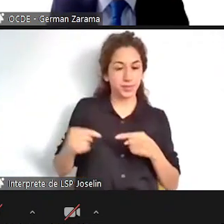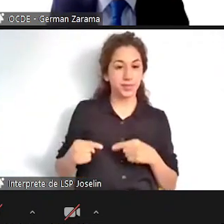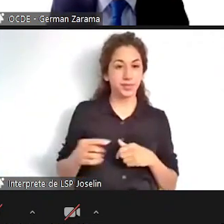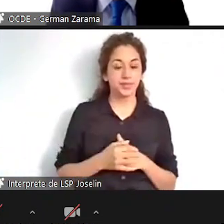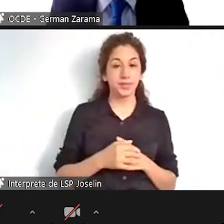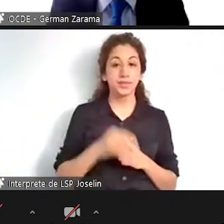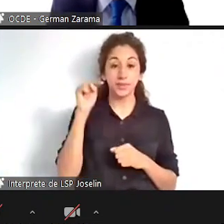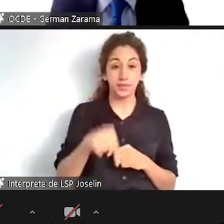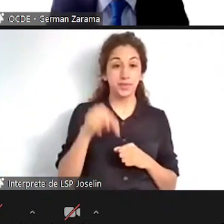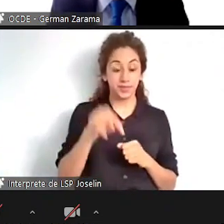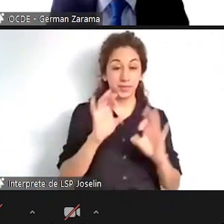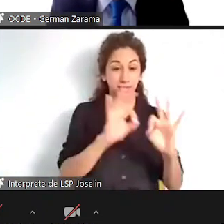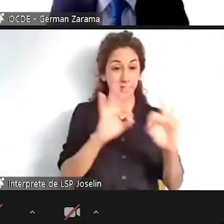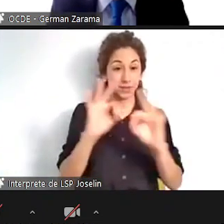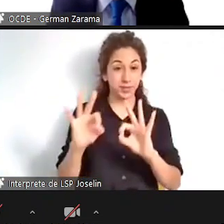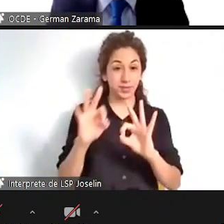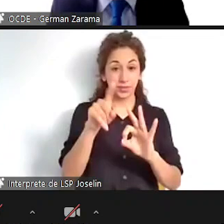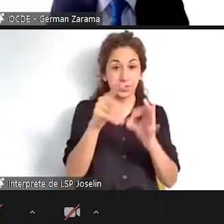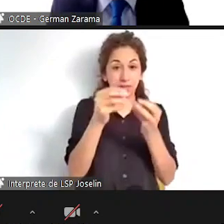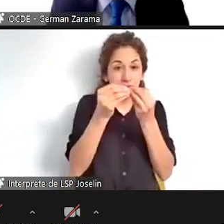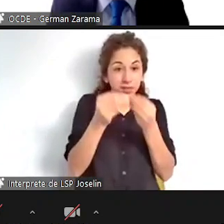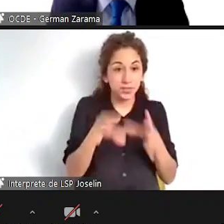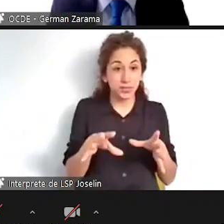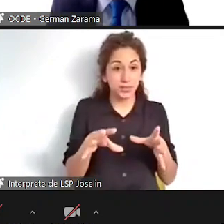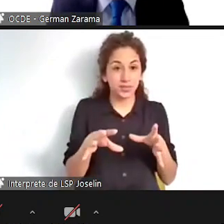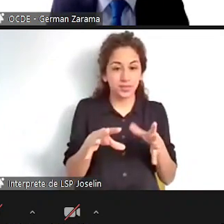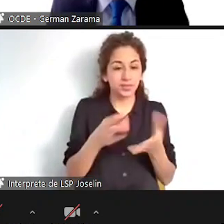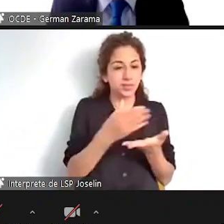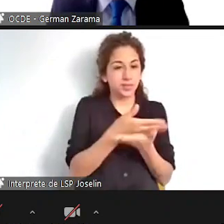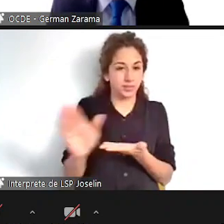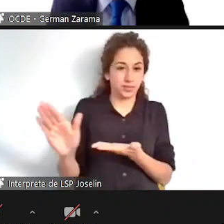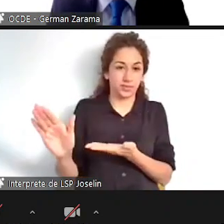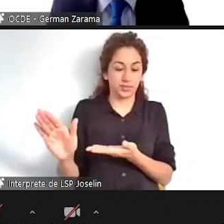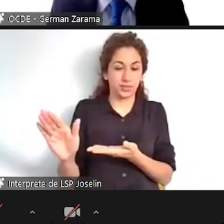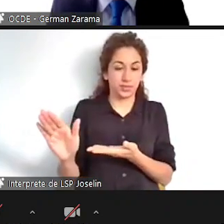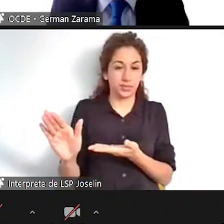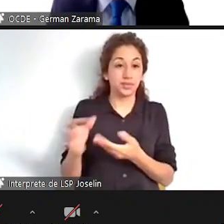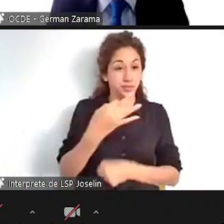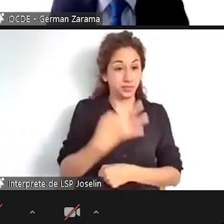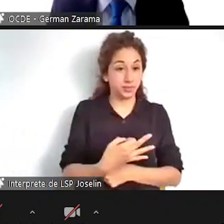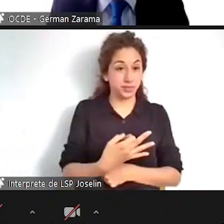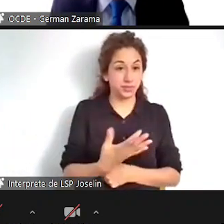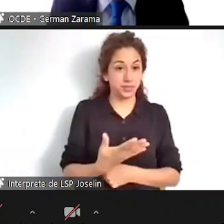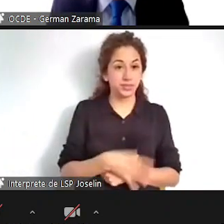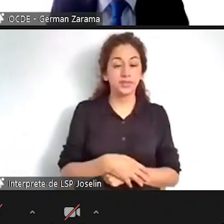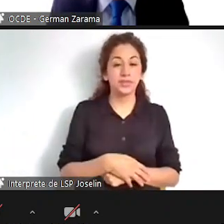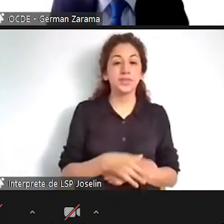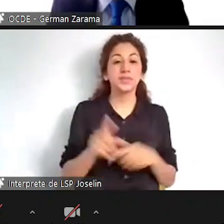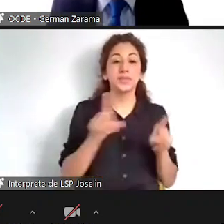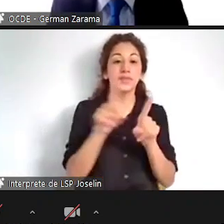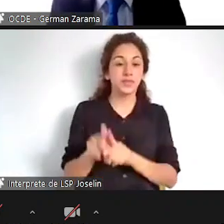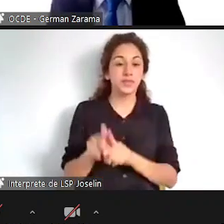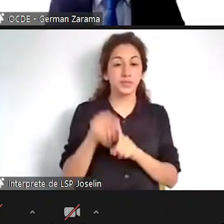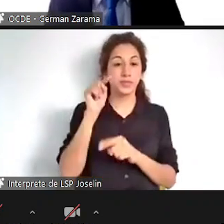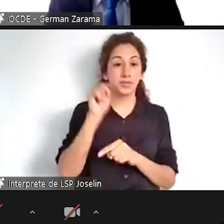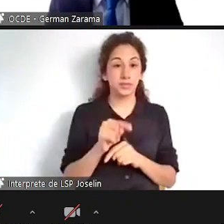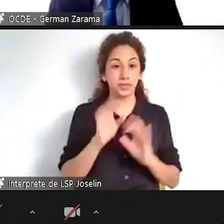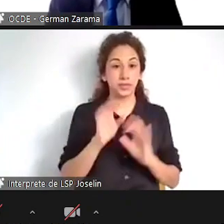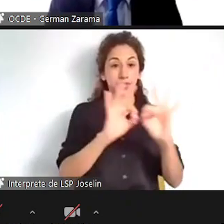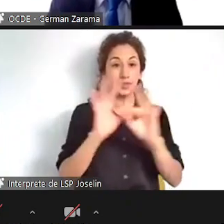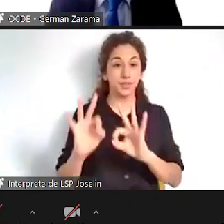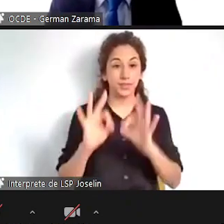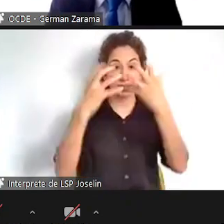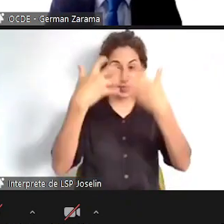they're ultra competitive and if that market you lose competitiveness and you get it off the market and also